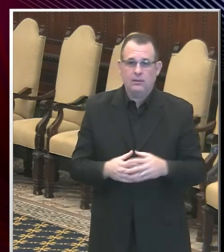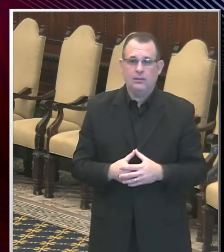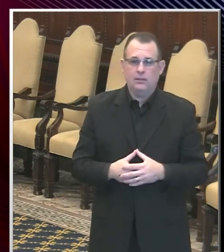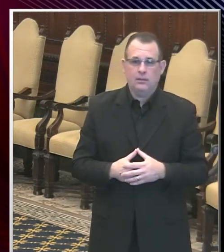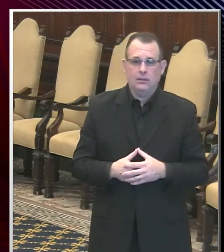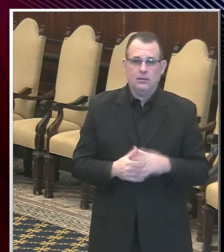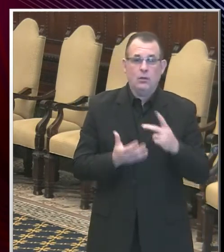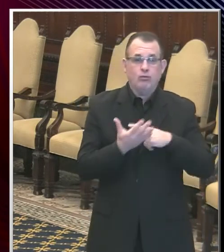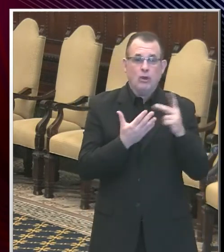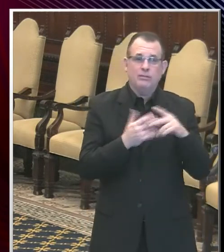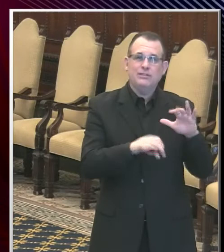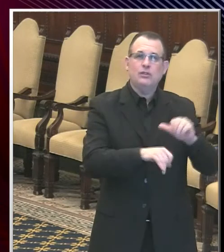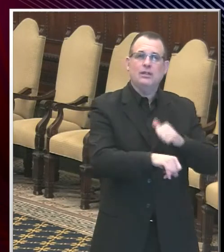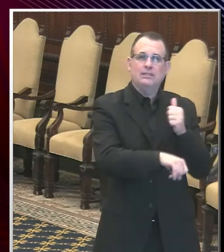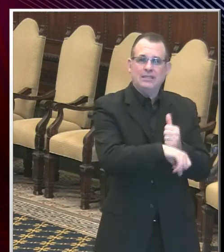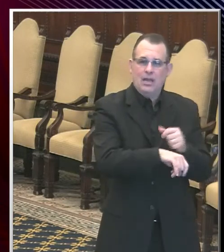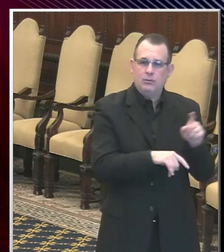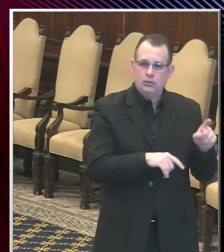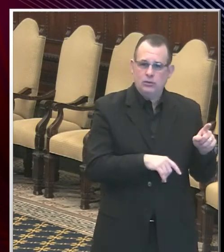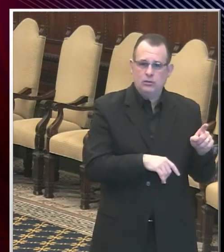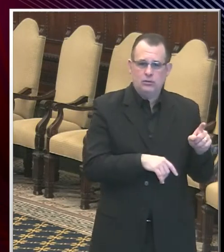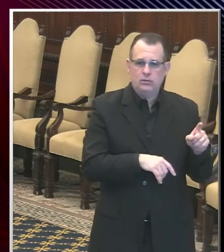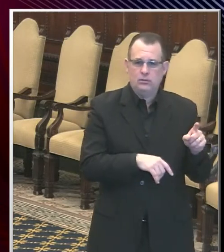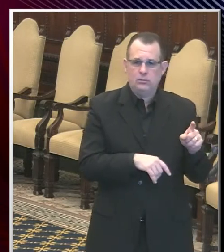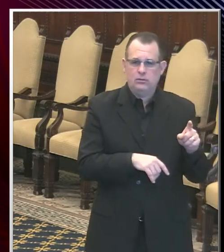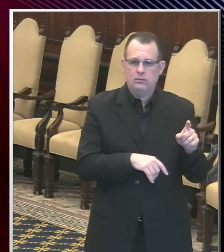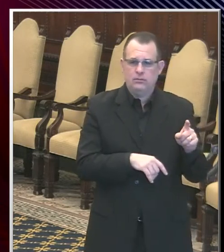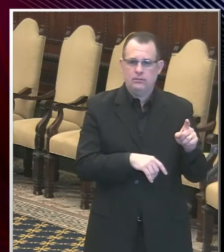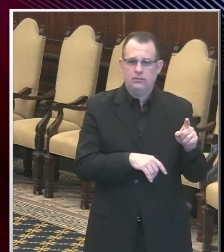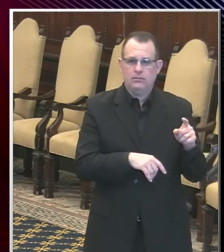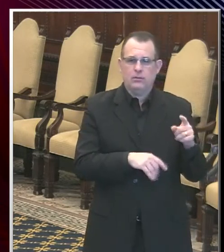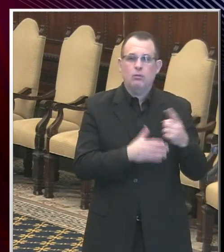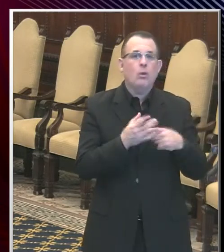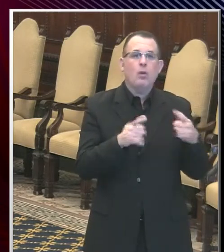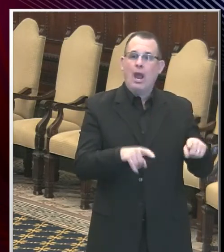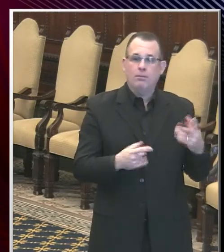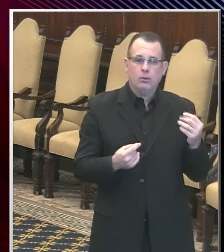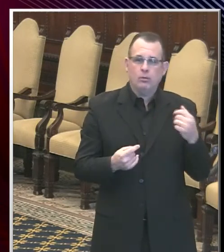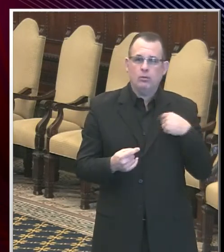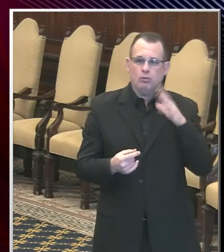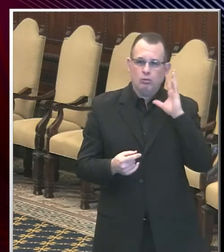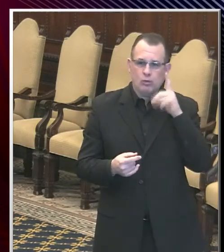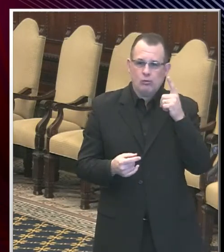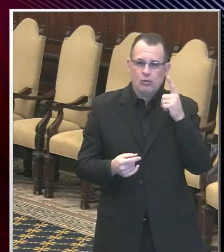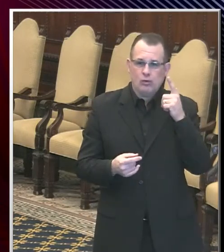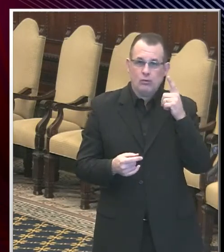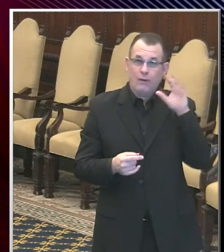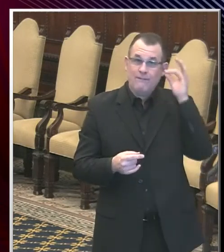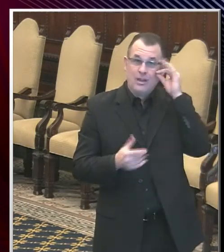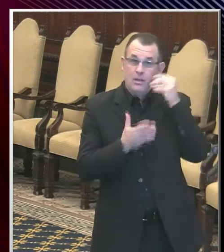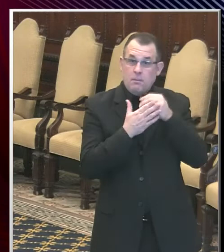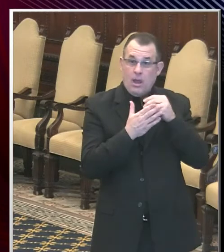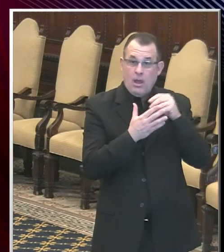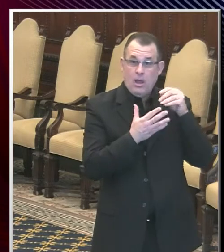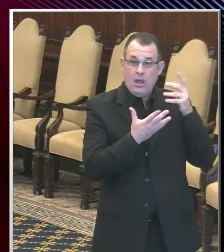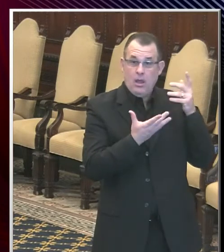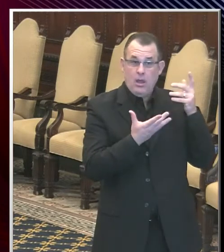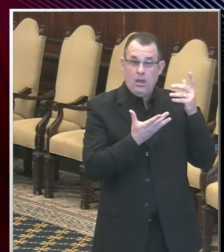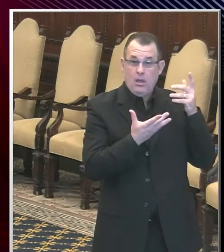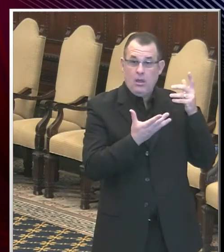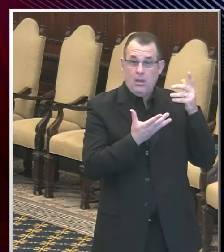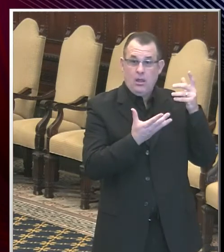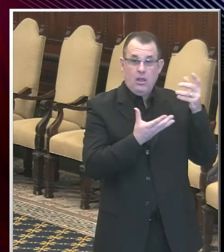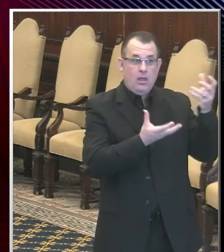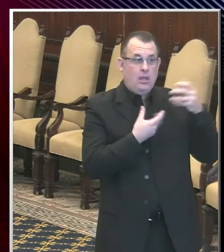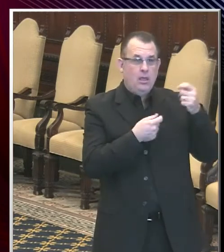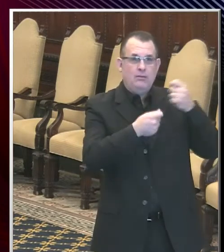place. And actually what will happen is we'll use federal money to help supplant city money